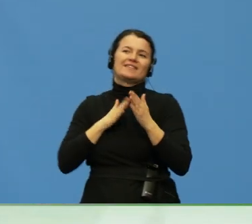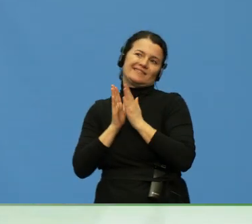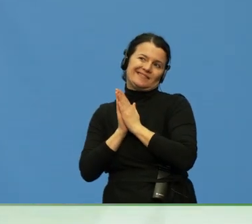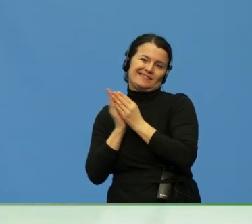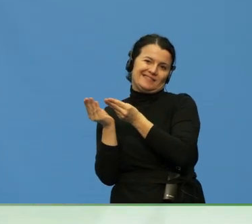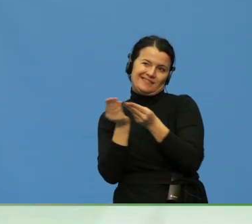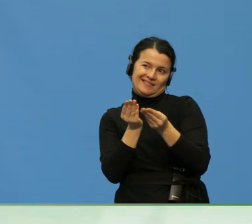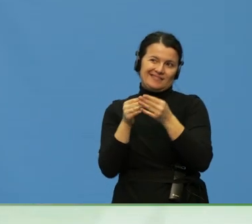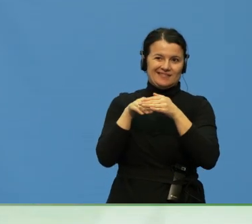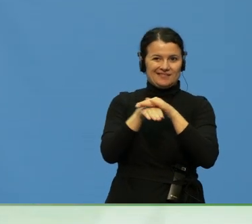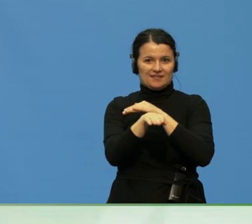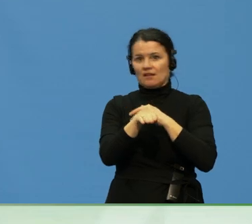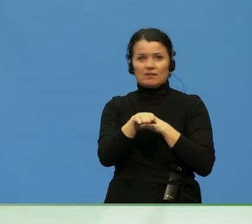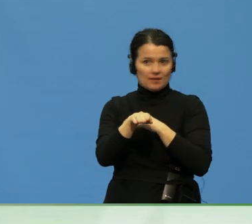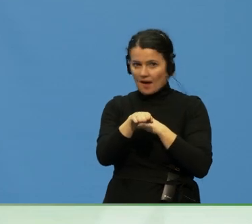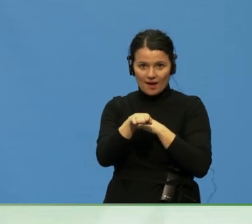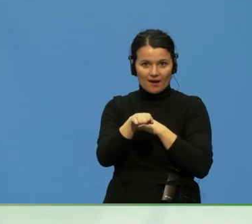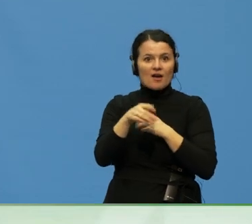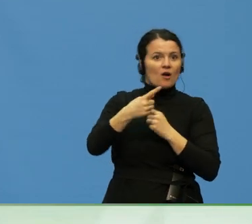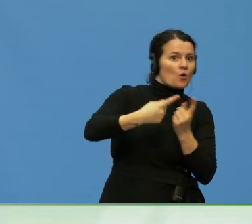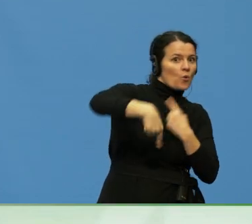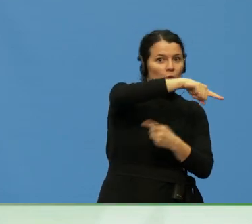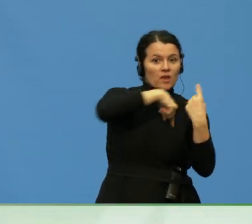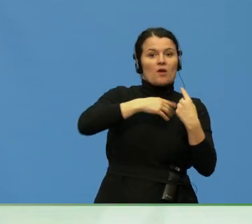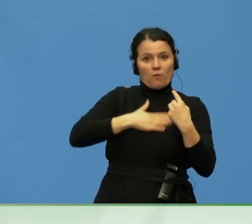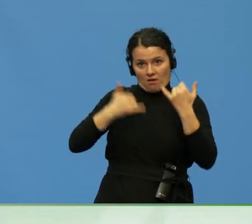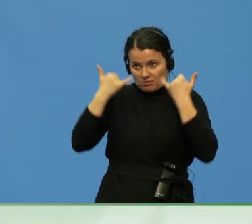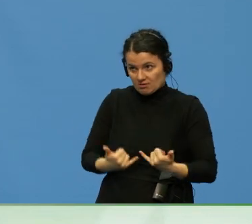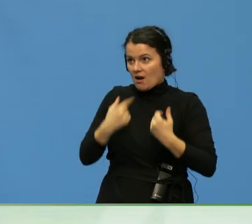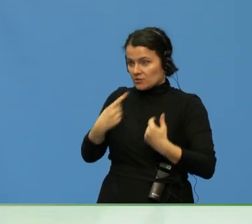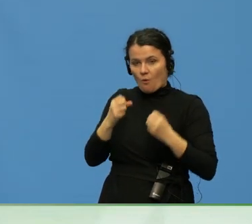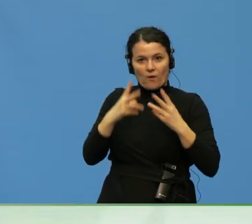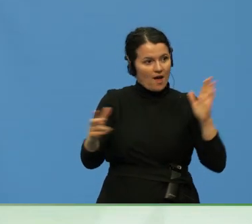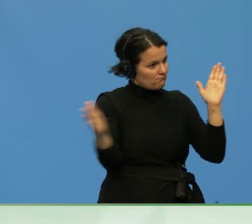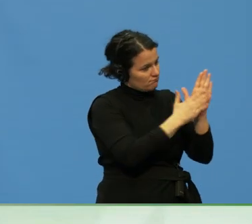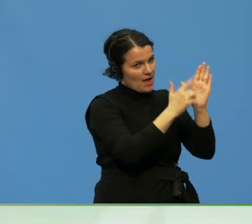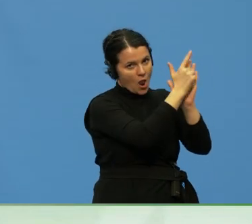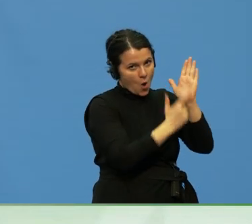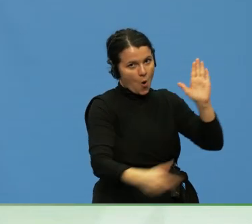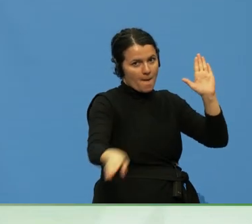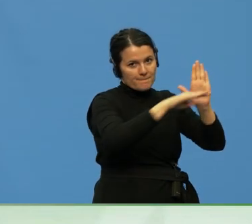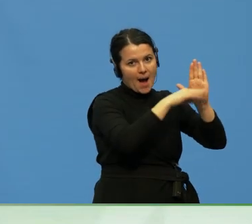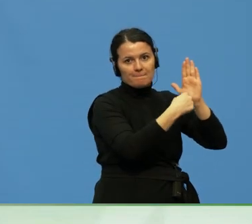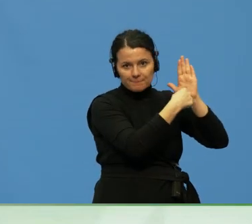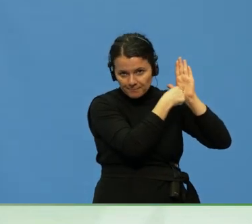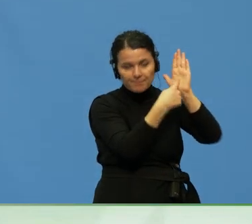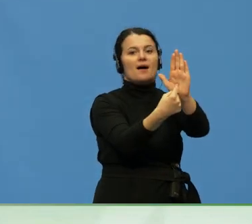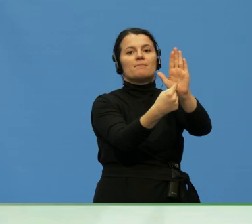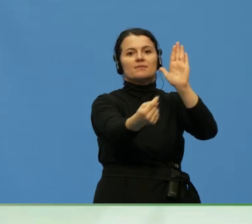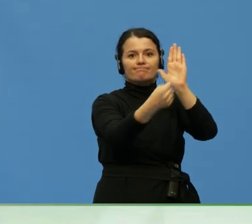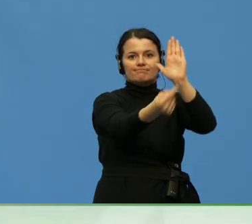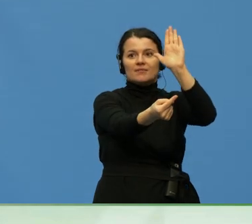way of holding duty bearers accountable. How can we use the